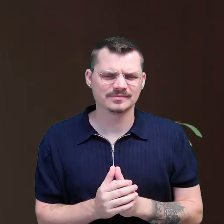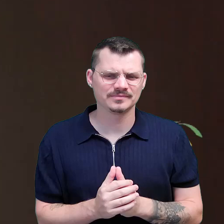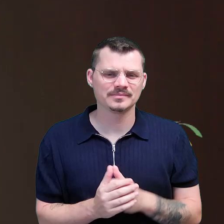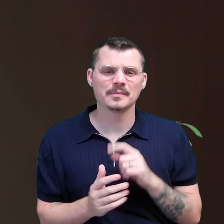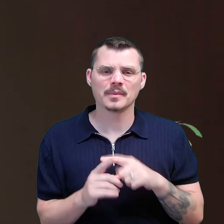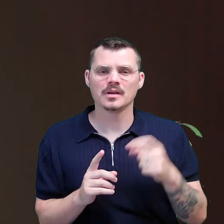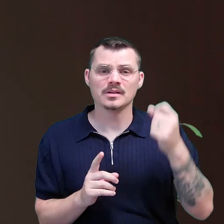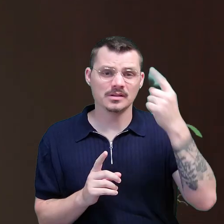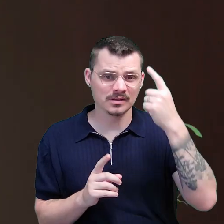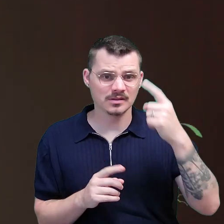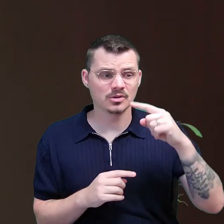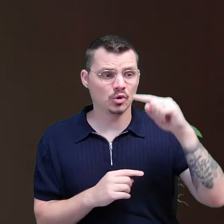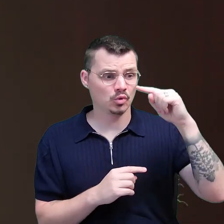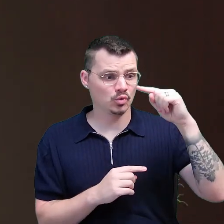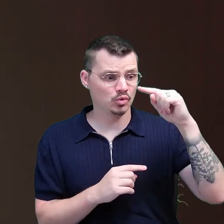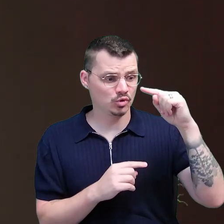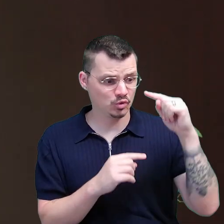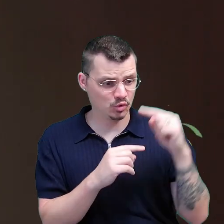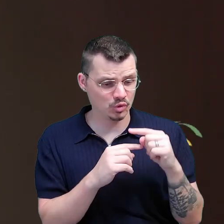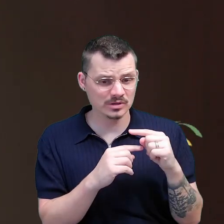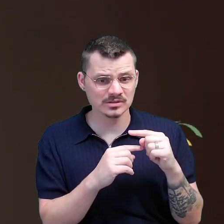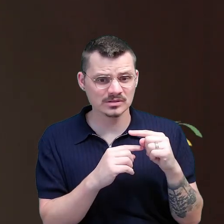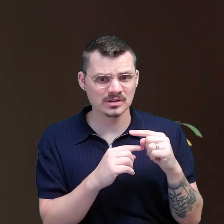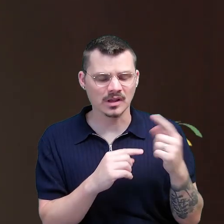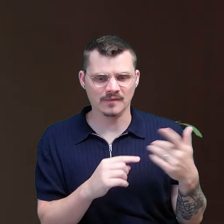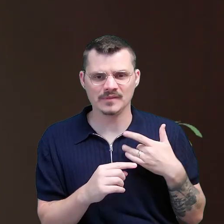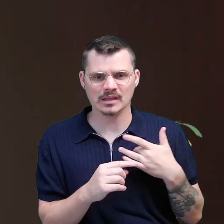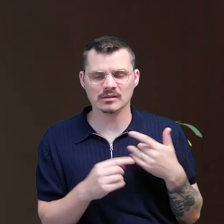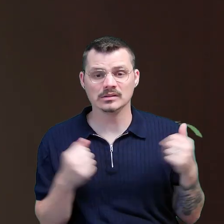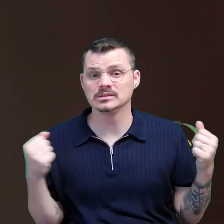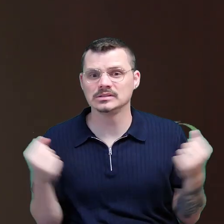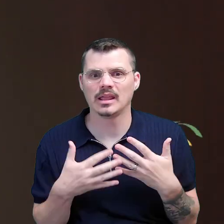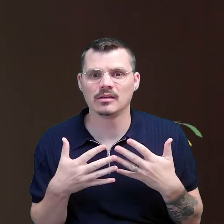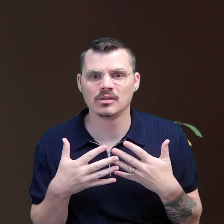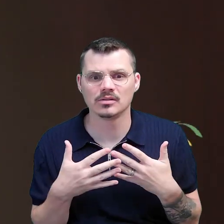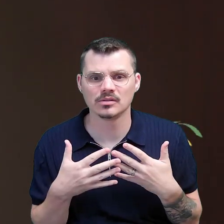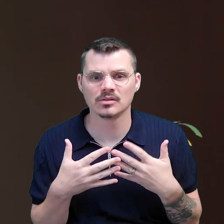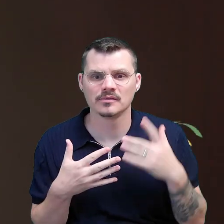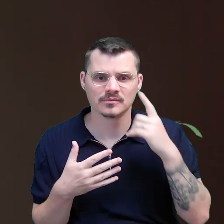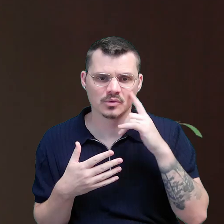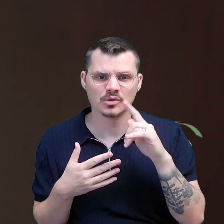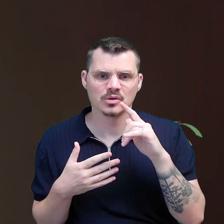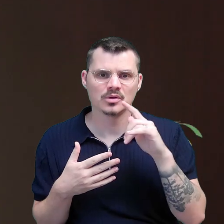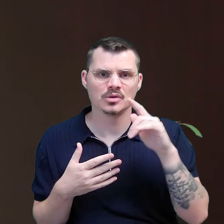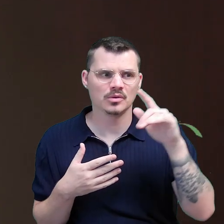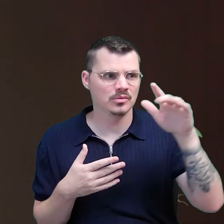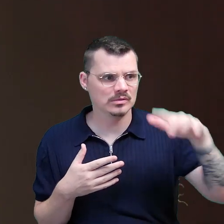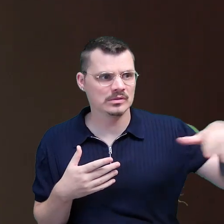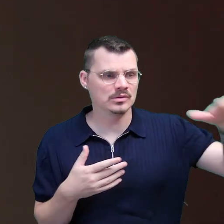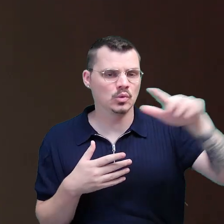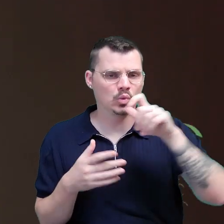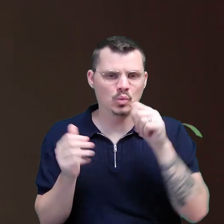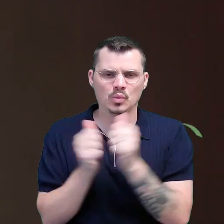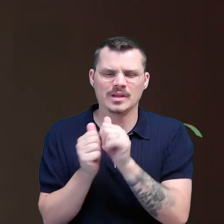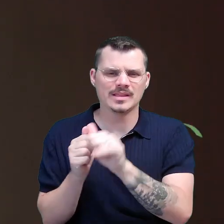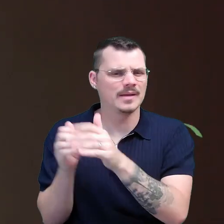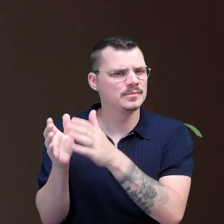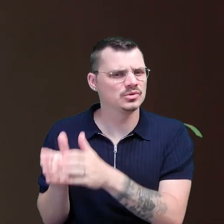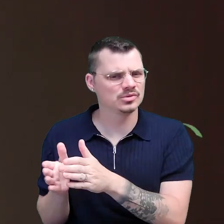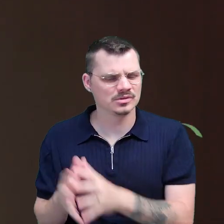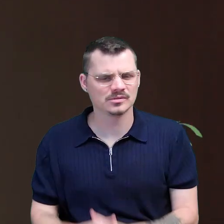But the idea of reducing them is really kind of scary for the people with the individual.